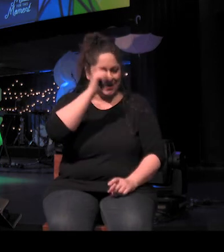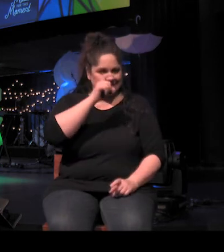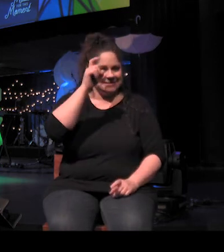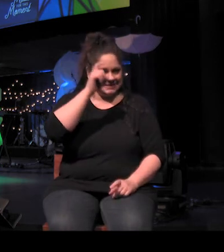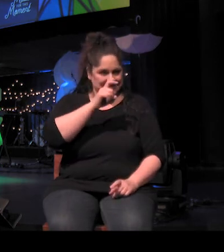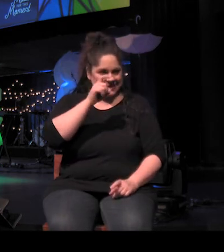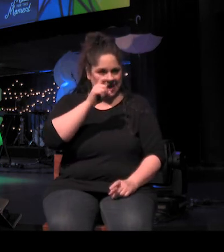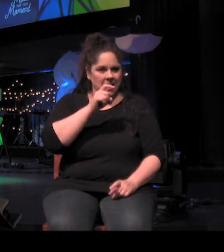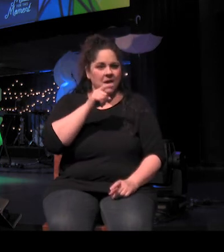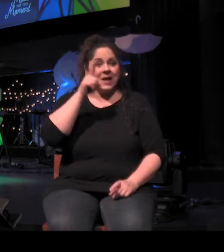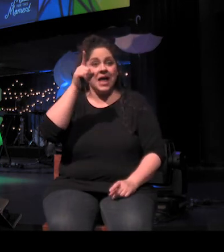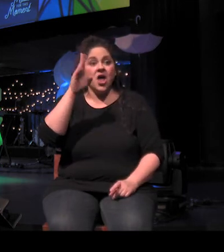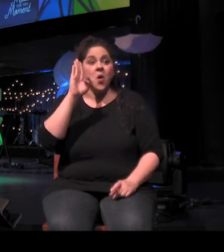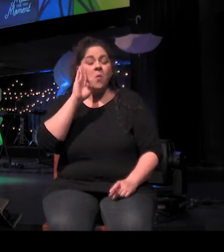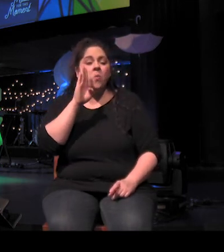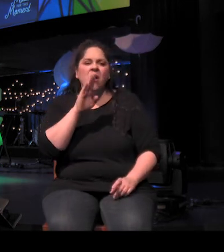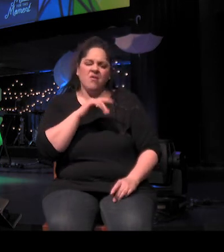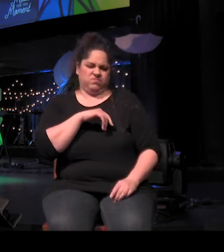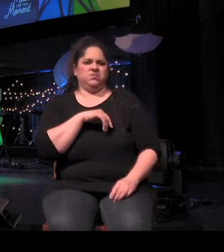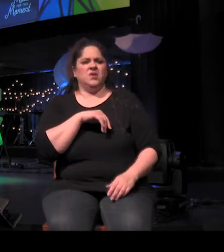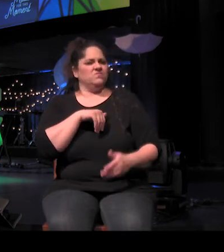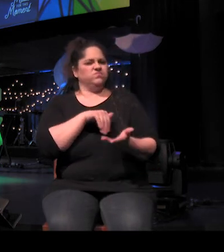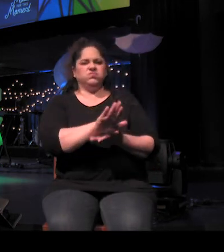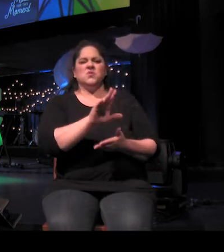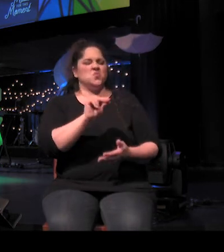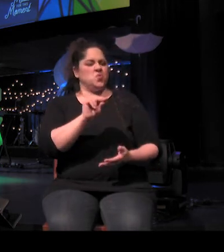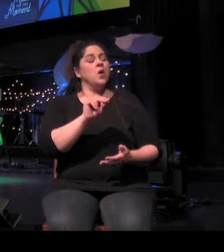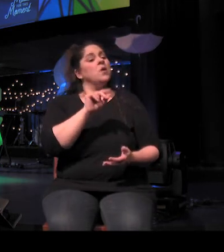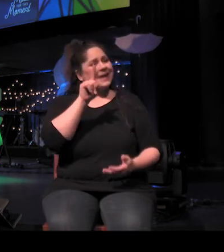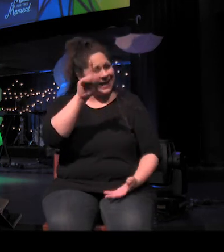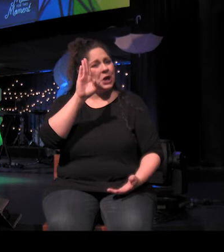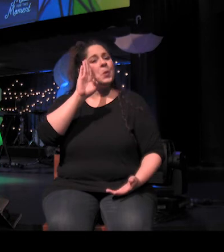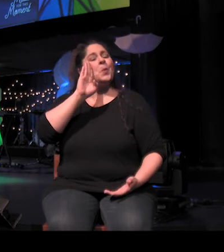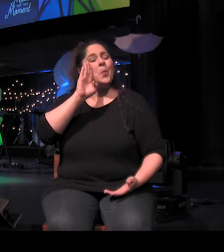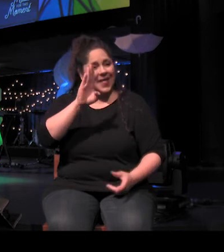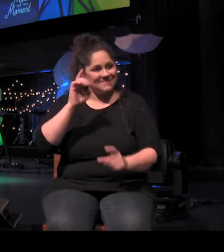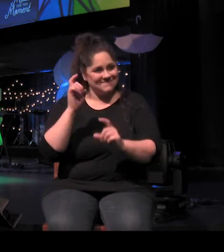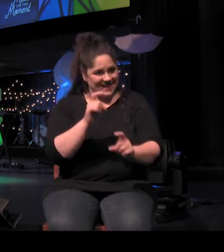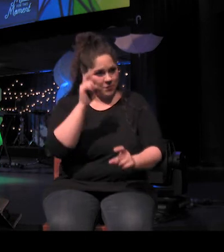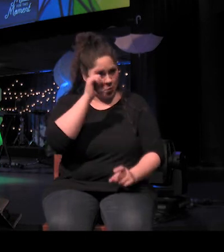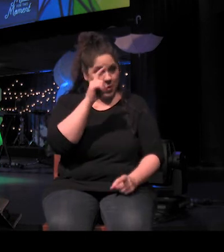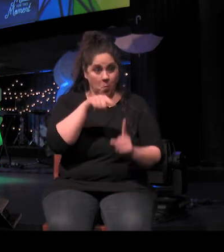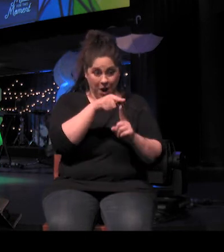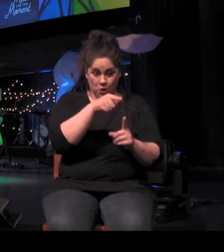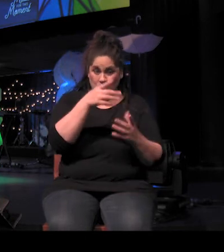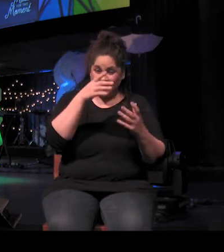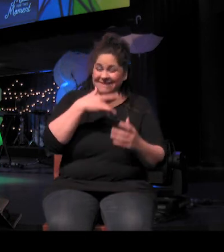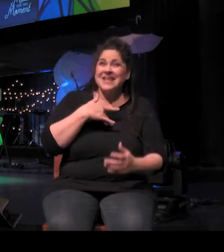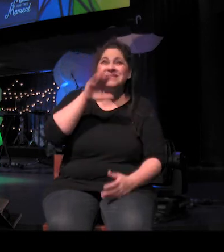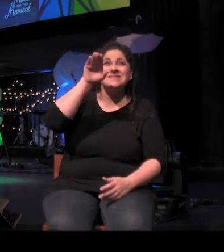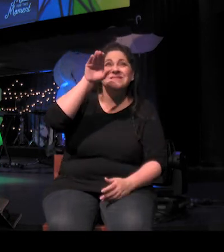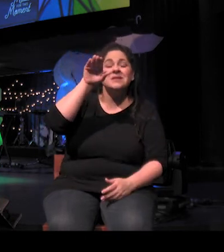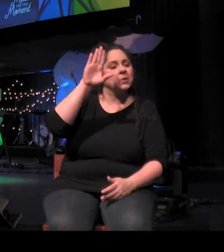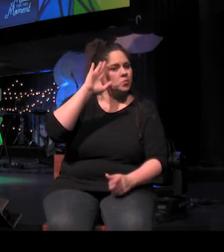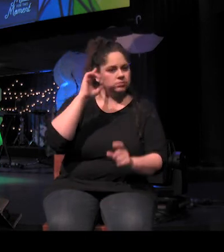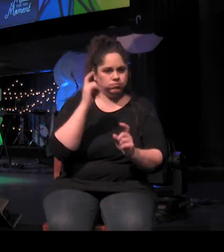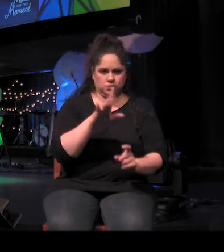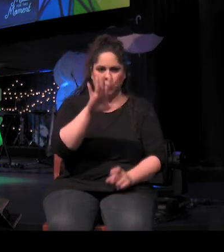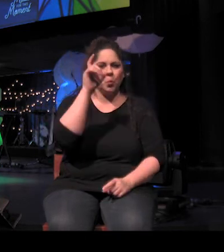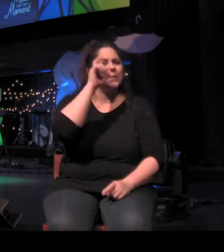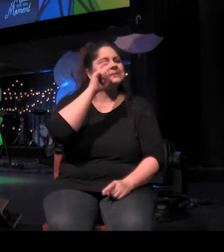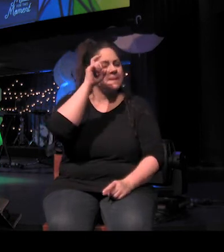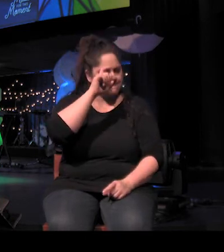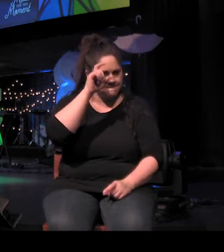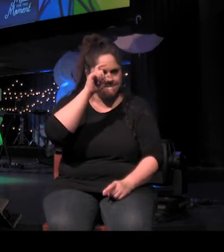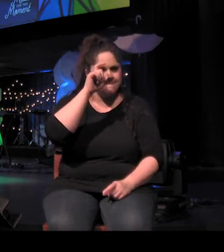not rebuke you for asking. So God offers not only courage to face our fears, he offers